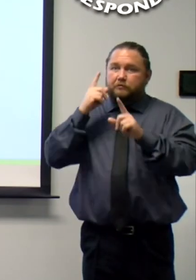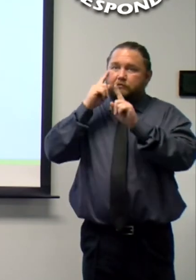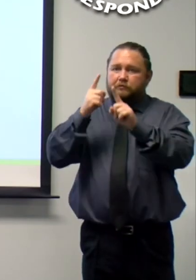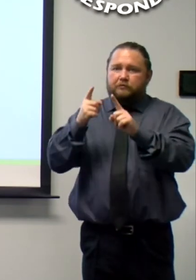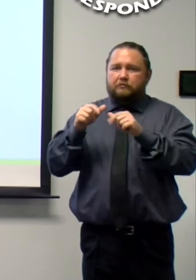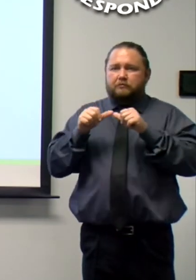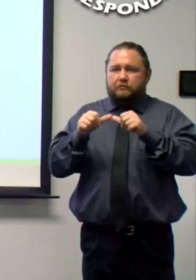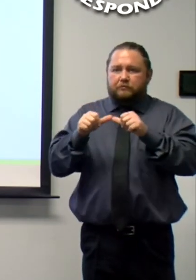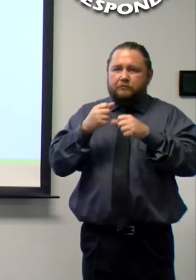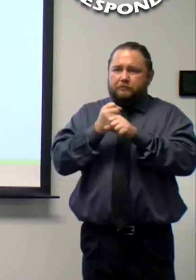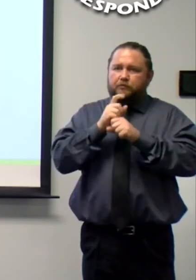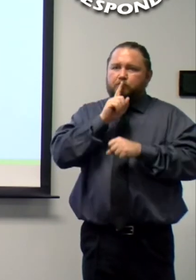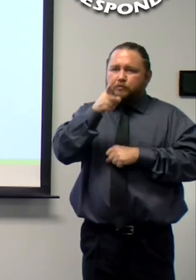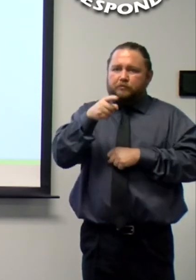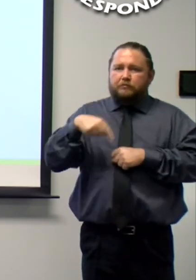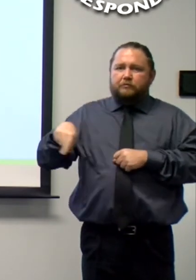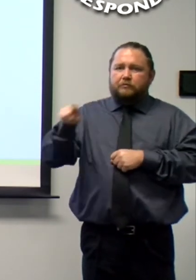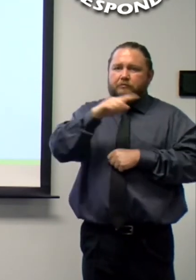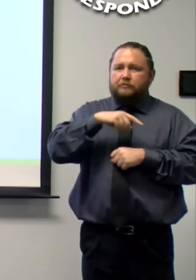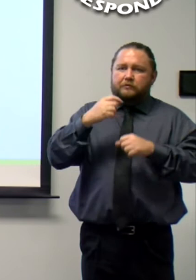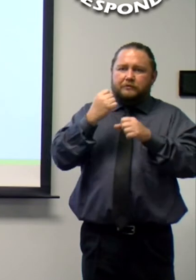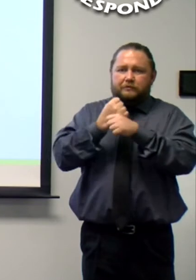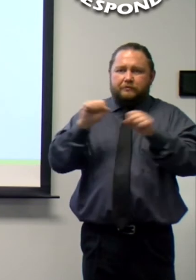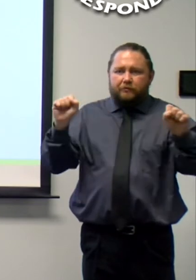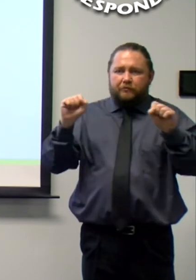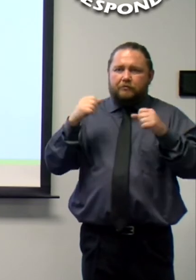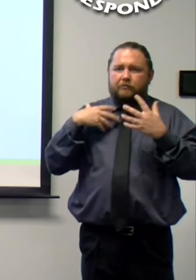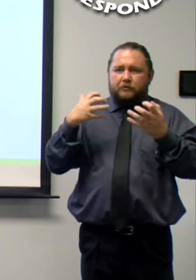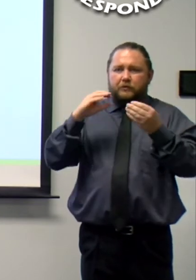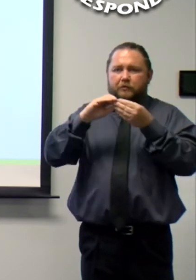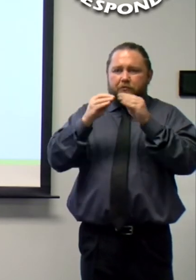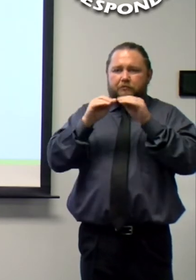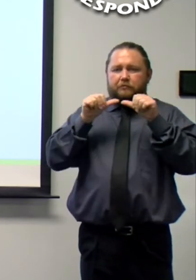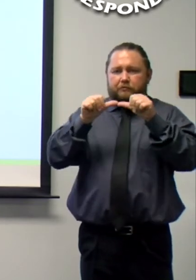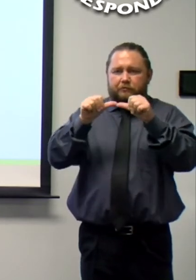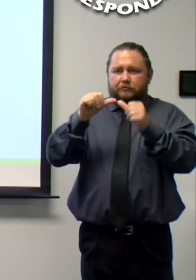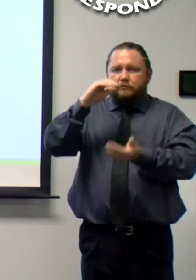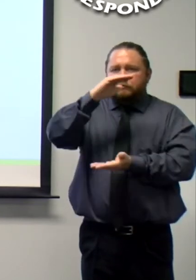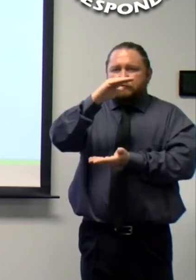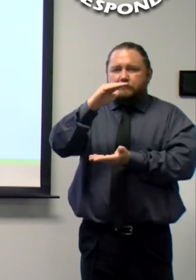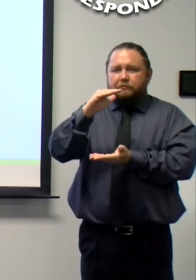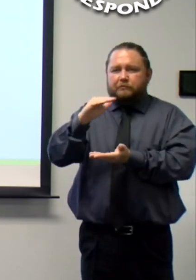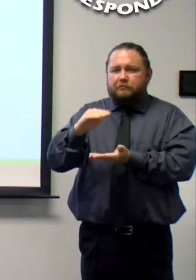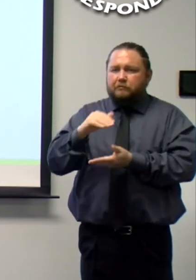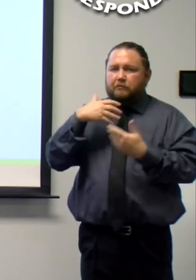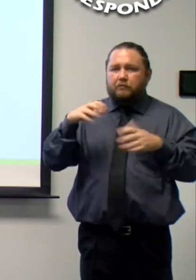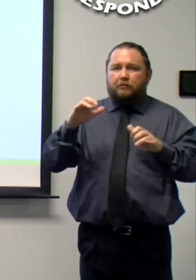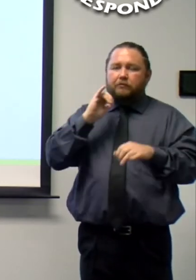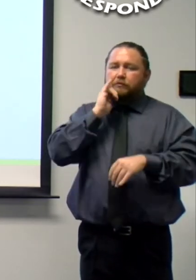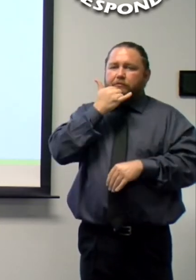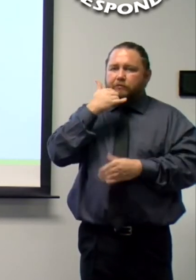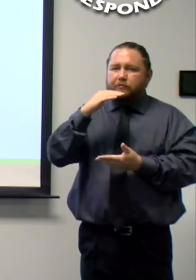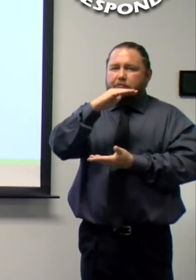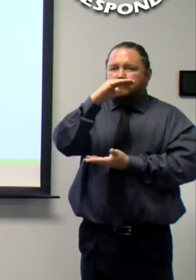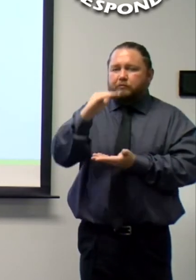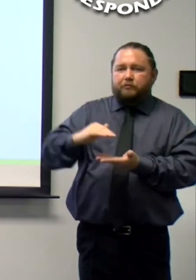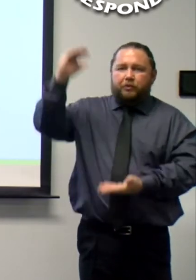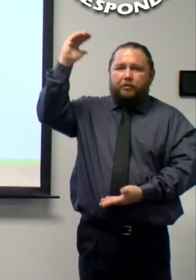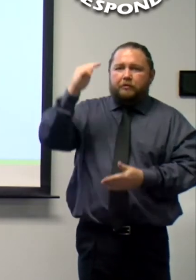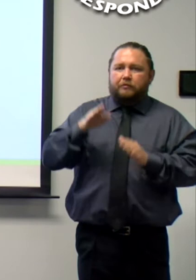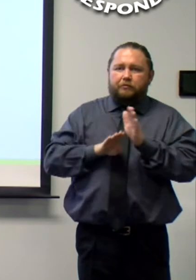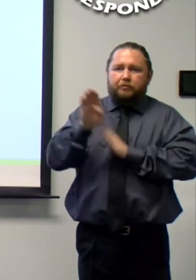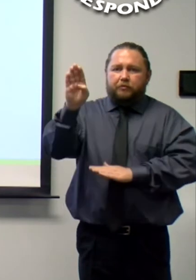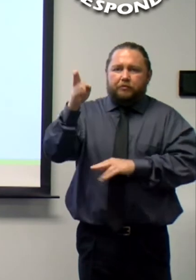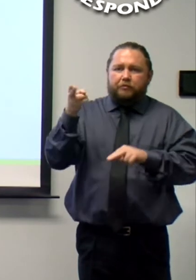that you continually work with us as we make it over the hill with this, our response with COVID-19.